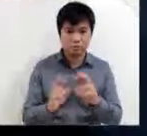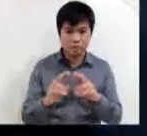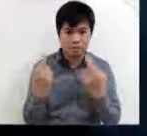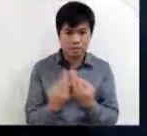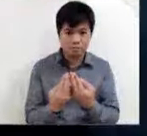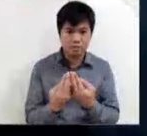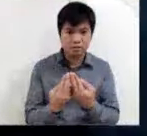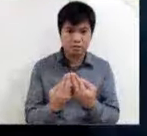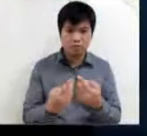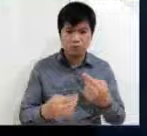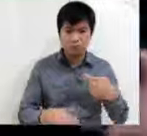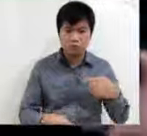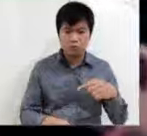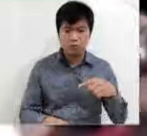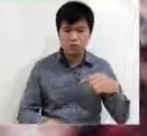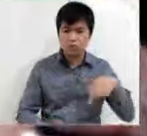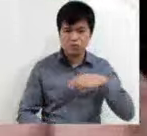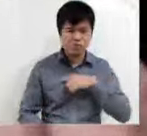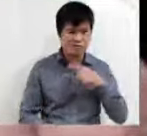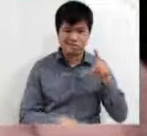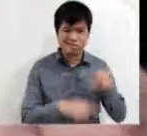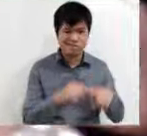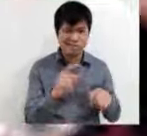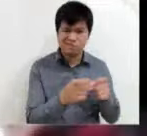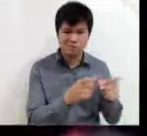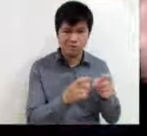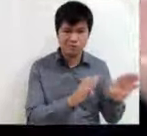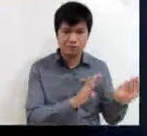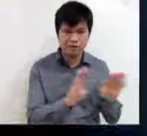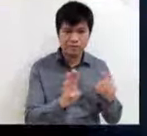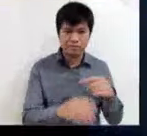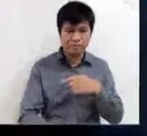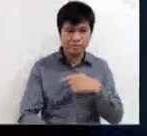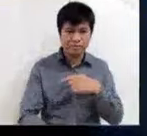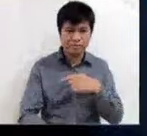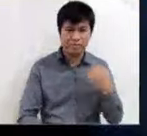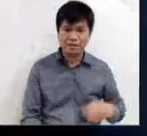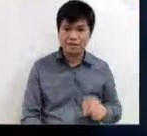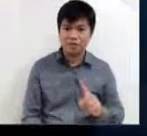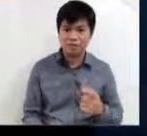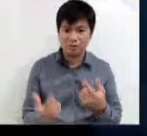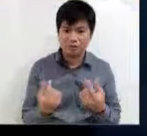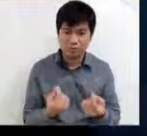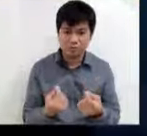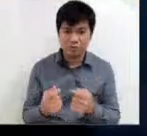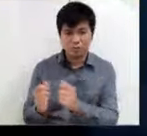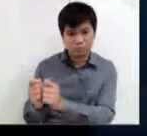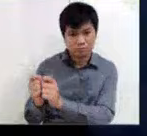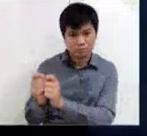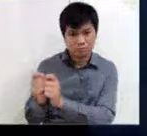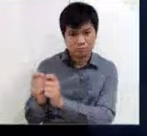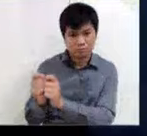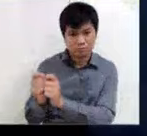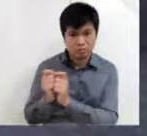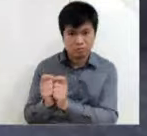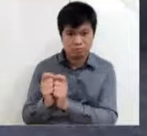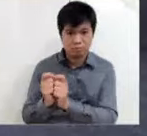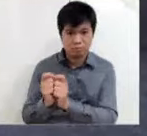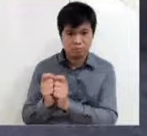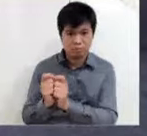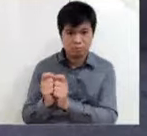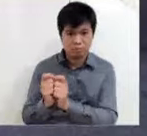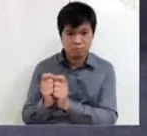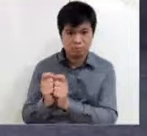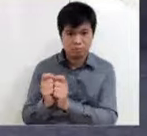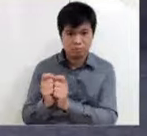can't control Chinese behavior, but what we can do is work together as like-minded countries, and we've seen many countries come out